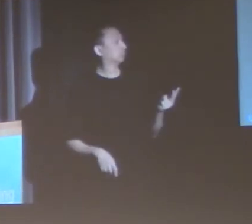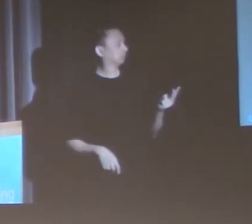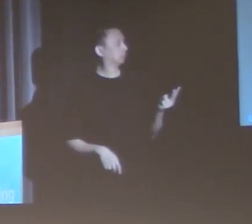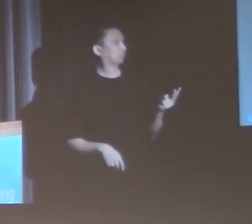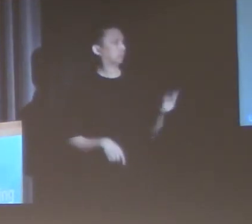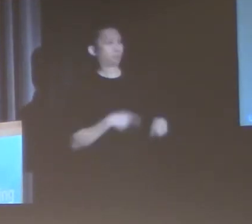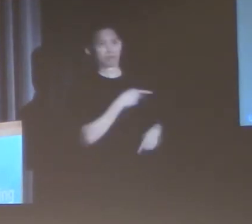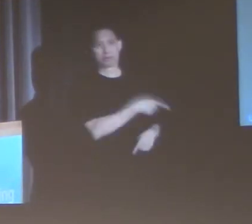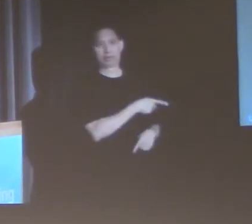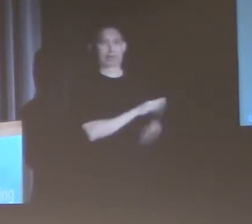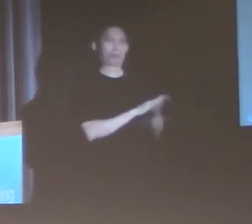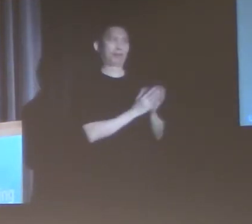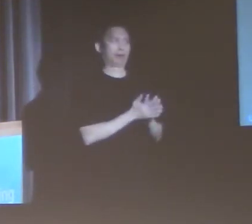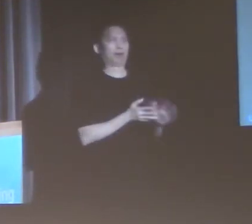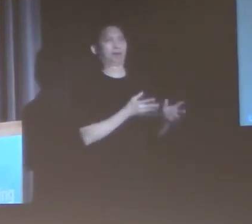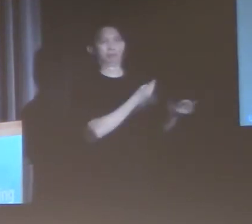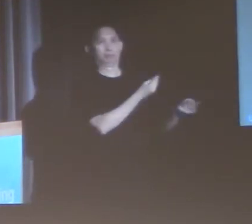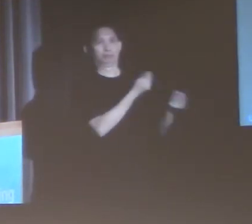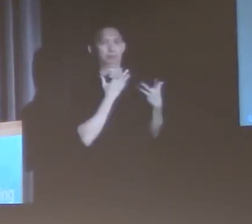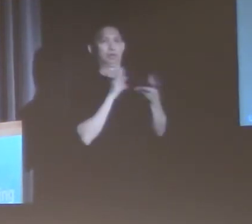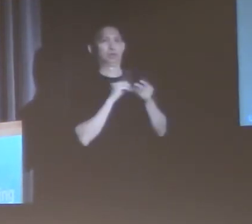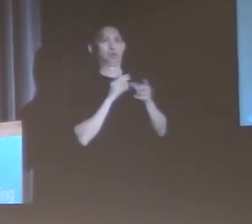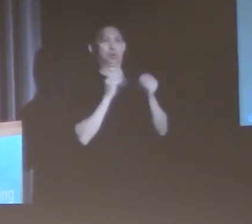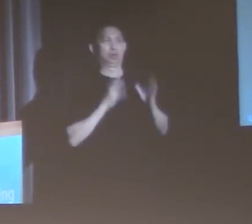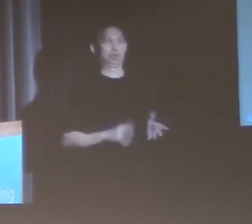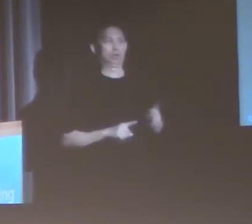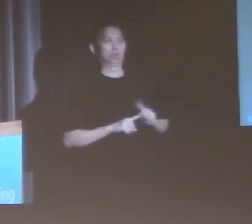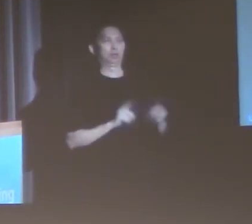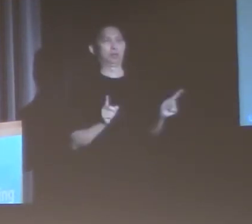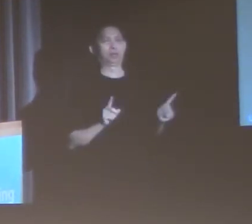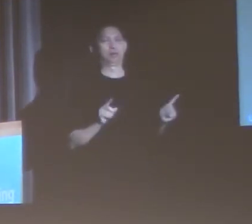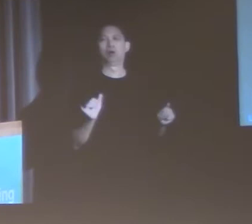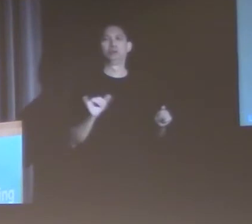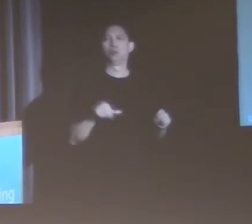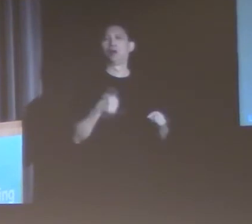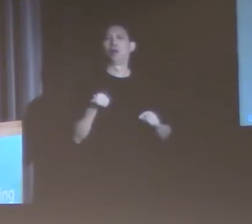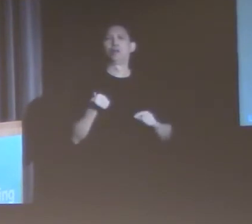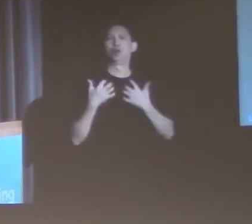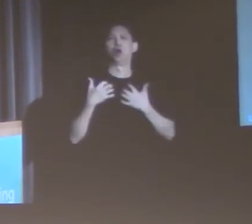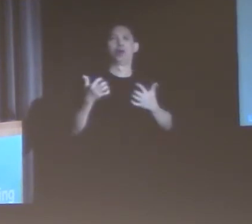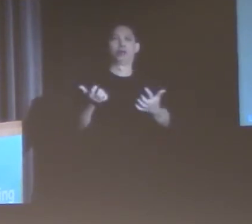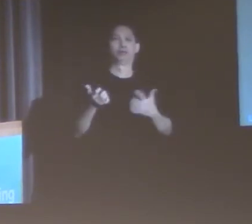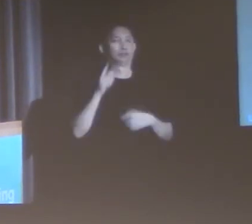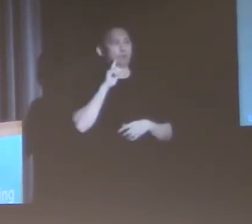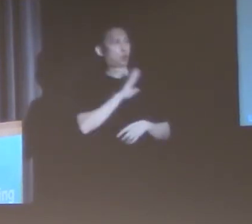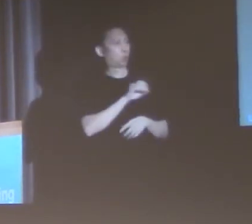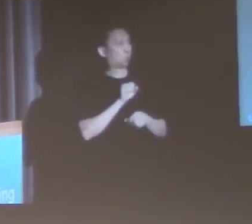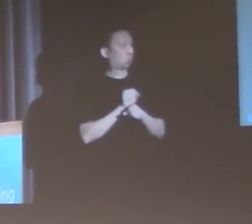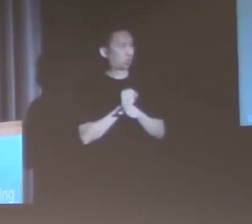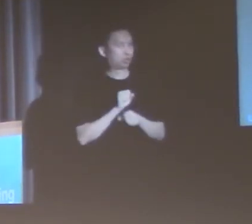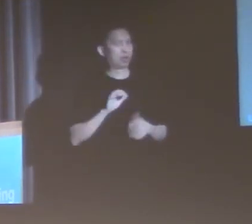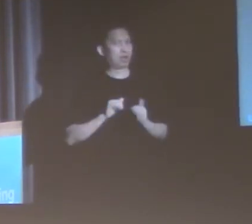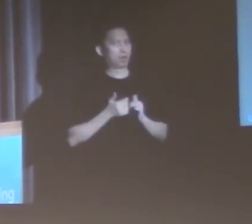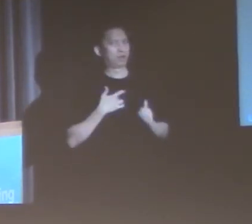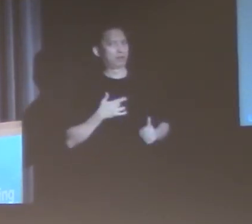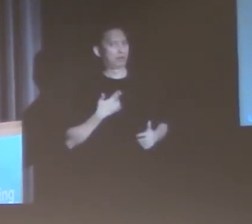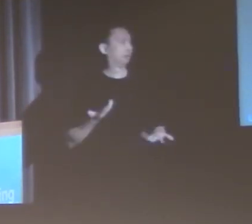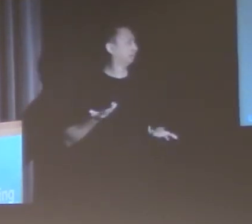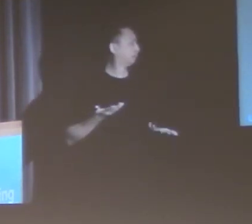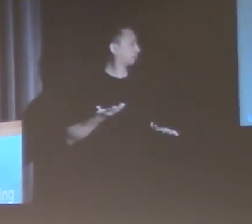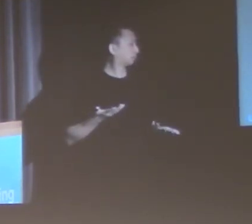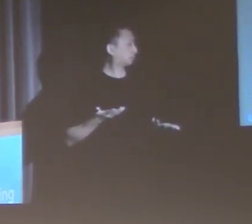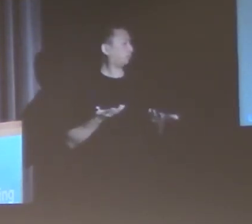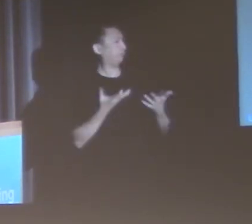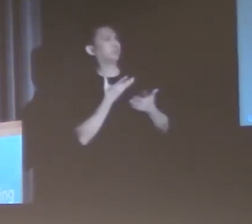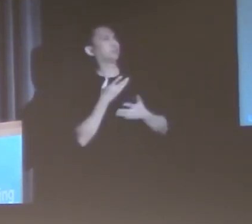interlocutors, but also as potentially an audience. Like, how you're thinking about the audience of the work, and how the film circulates, the life of the film